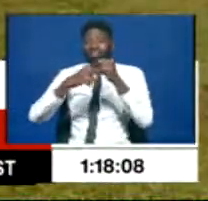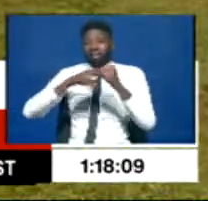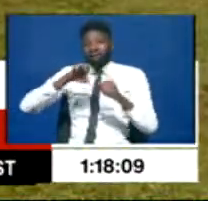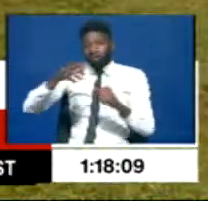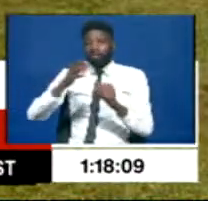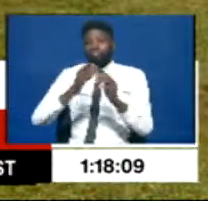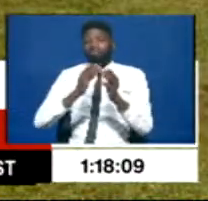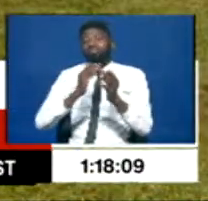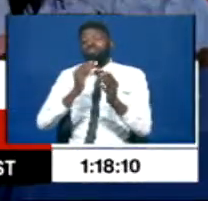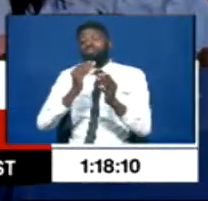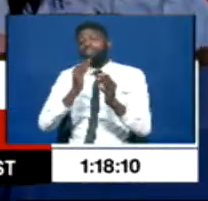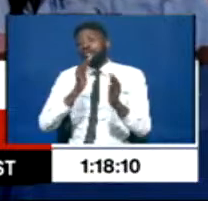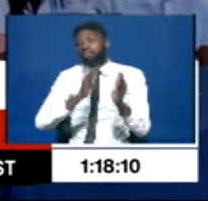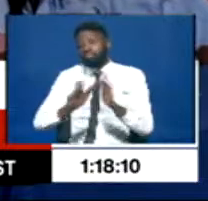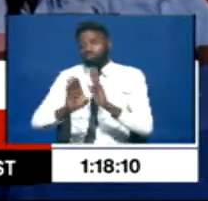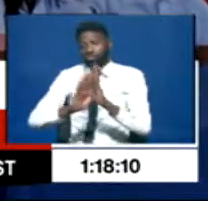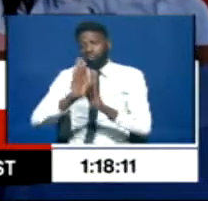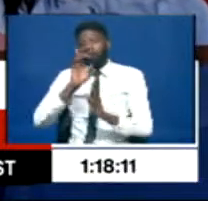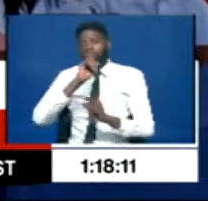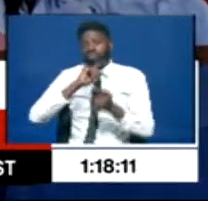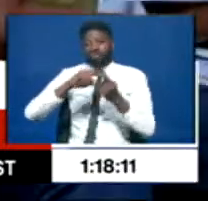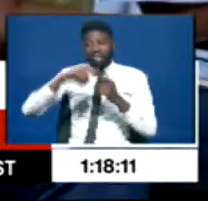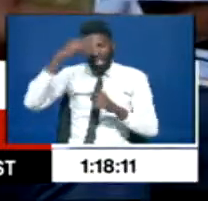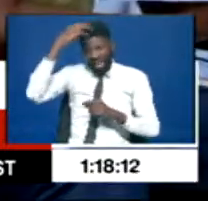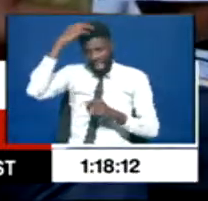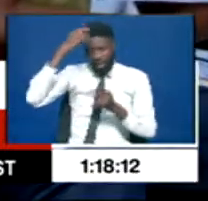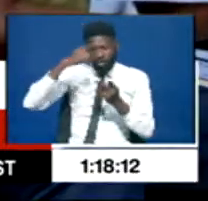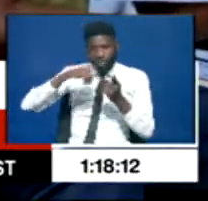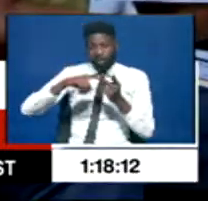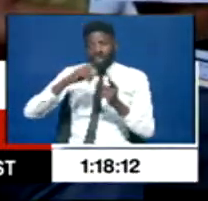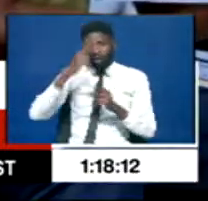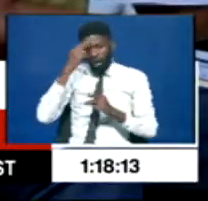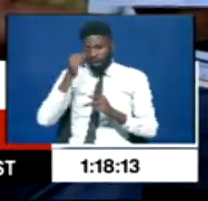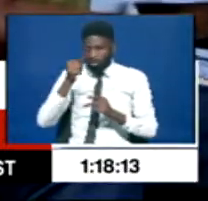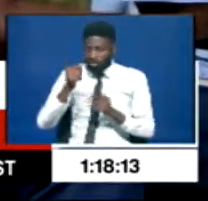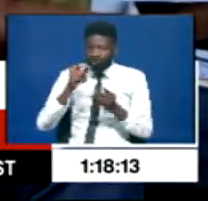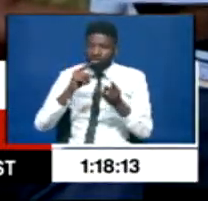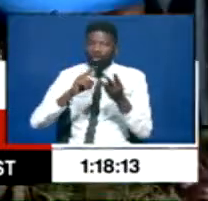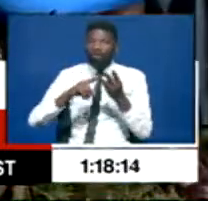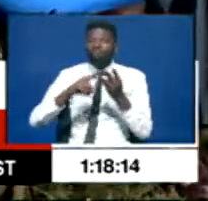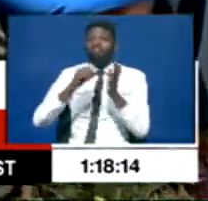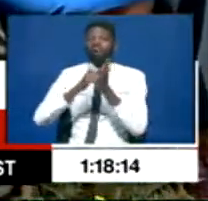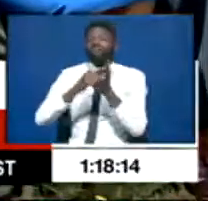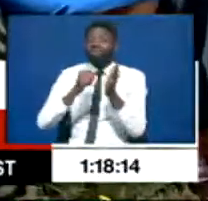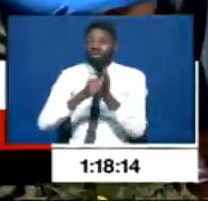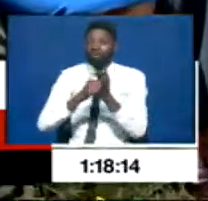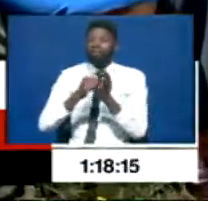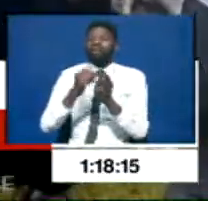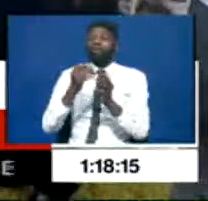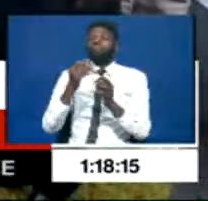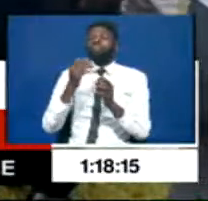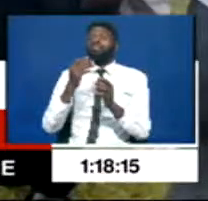Lamu, Kajiado, Makueni, Baringo, Kericho, with Kilifi underway.